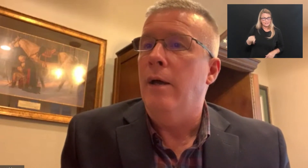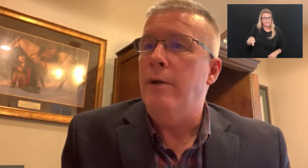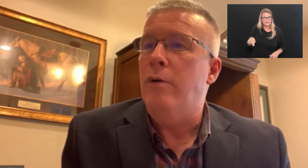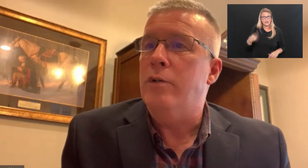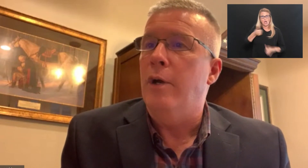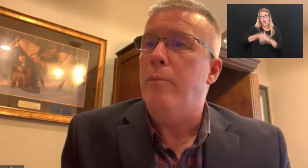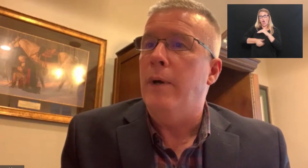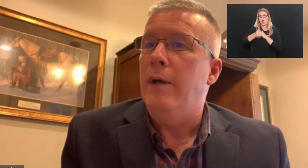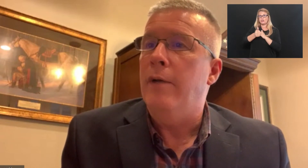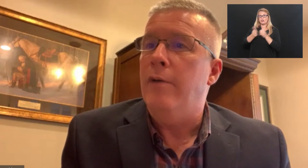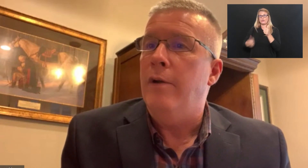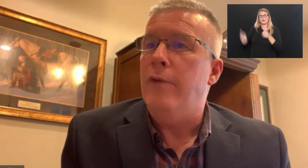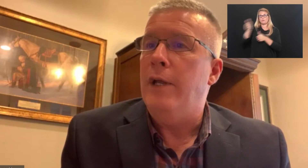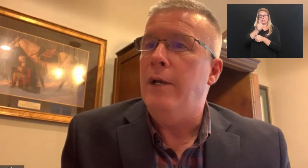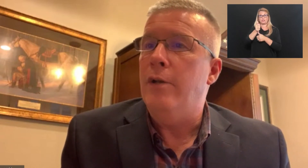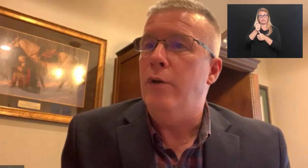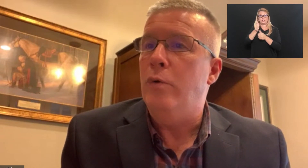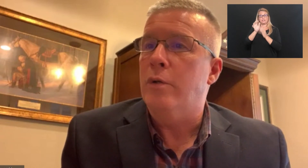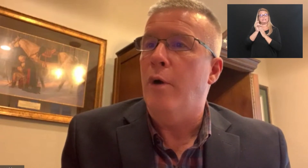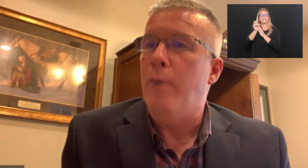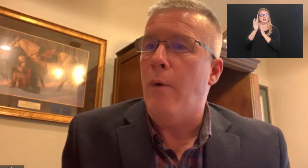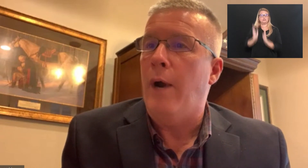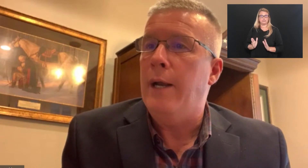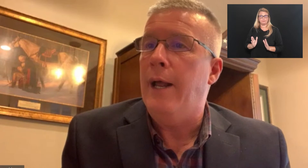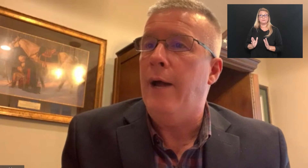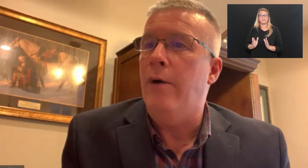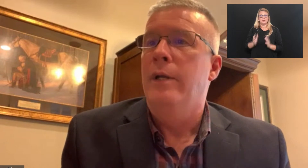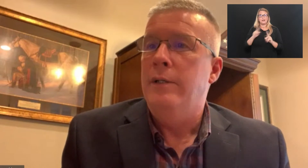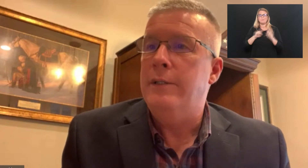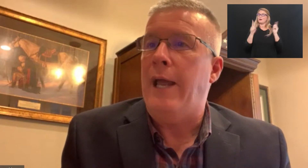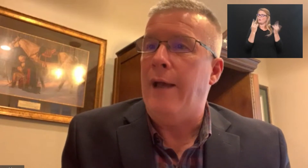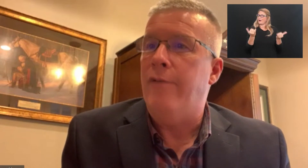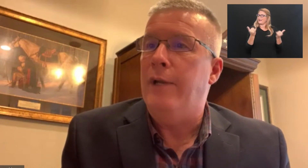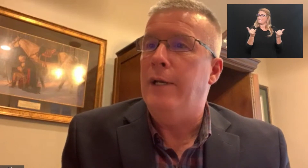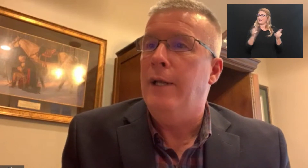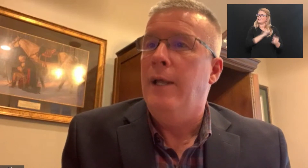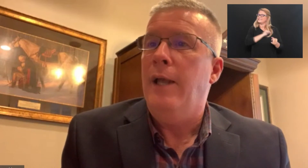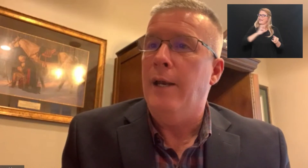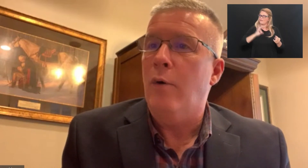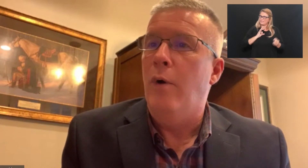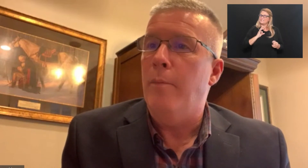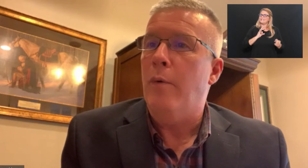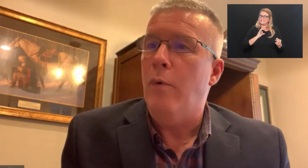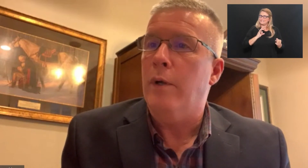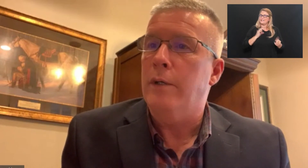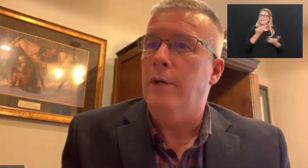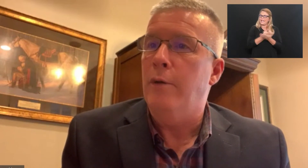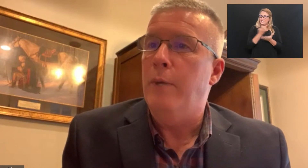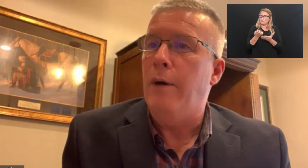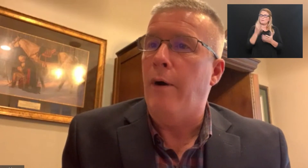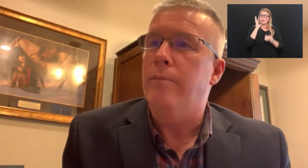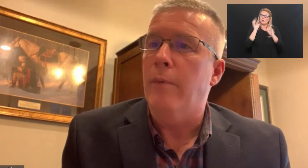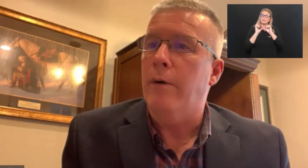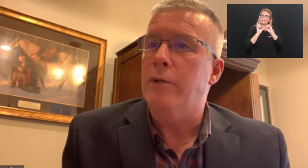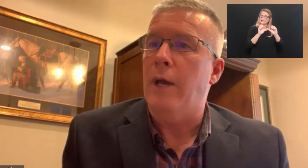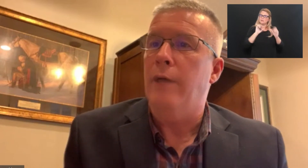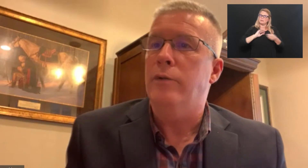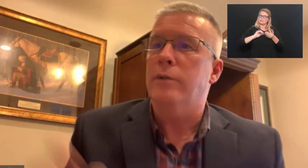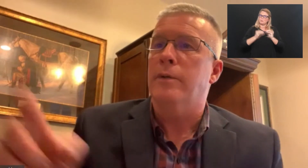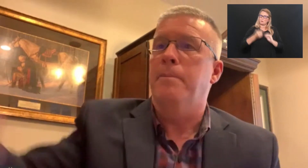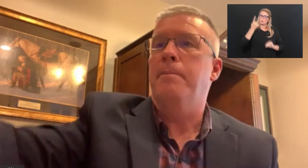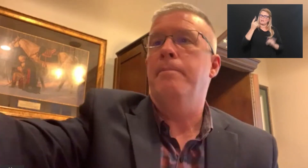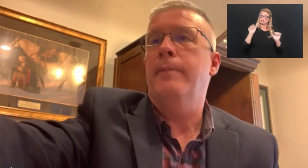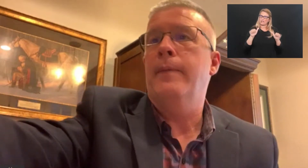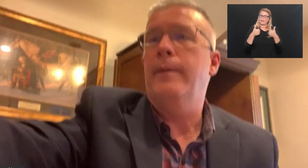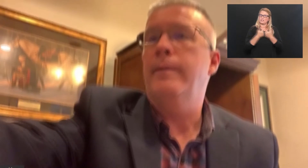leadership if needed to do so. But right now, staffing and equipment will continue to be our